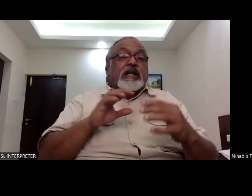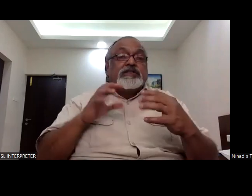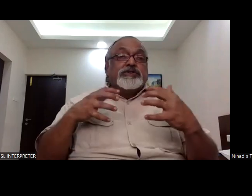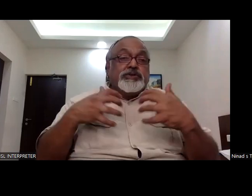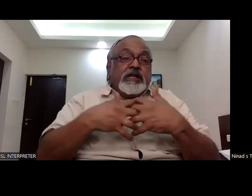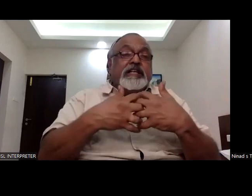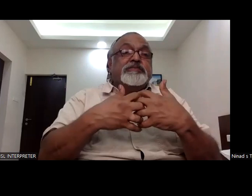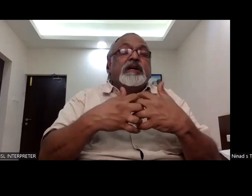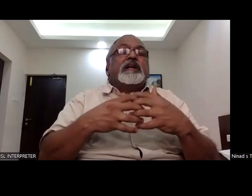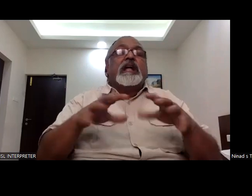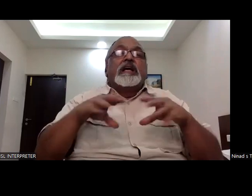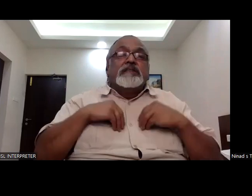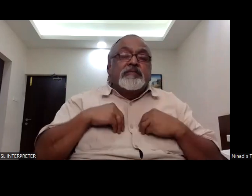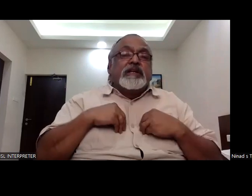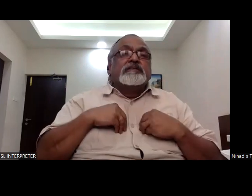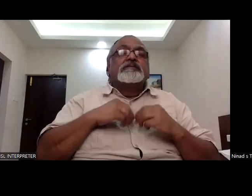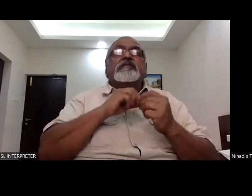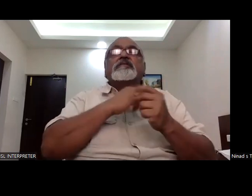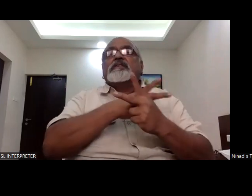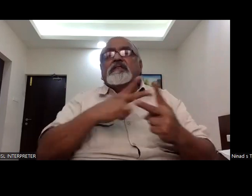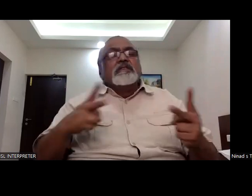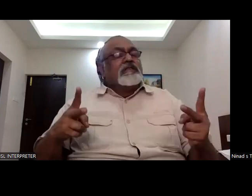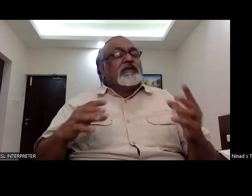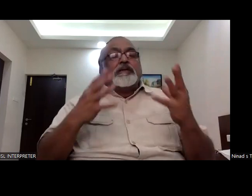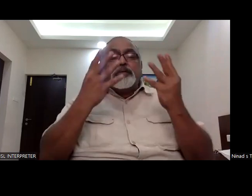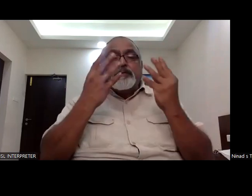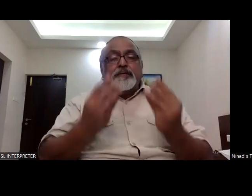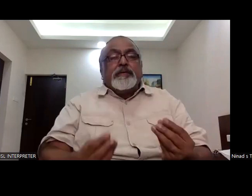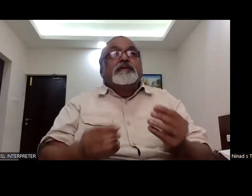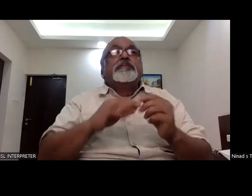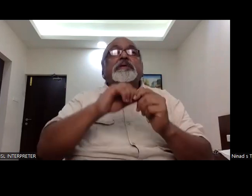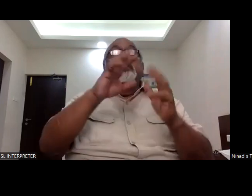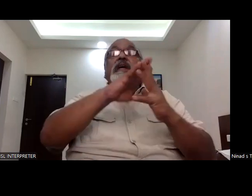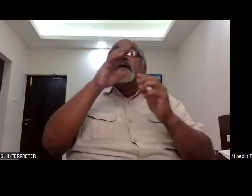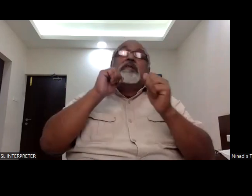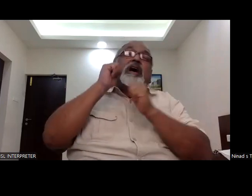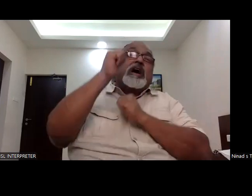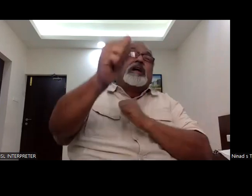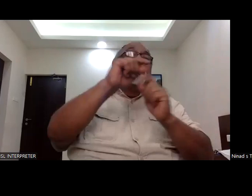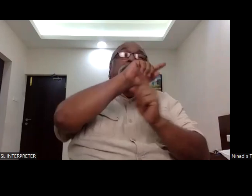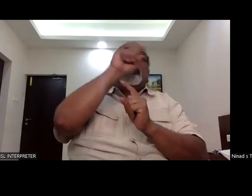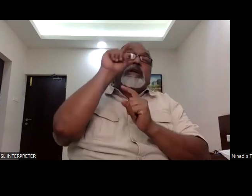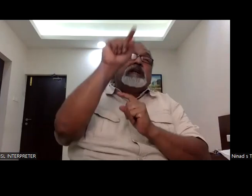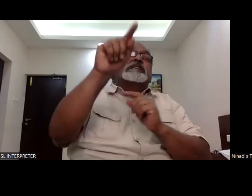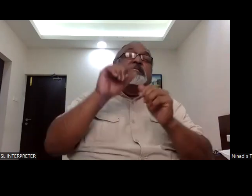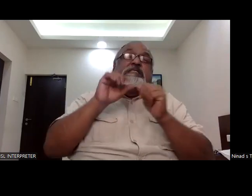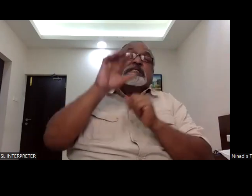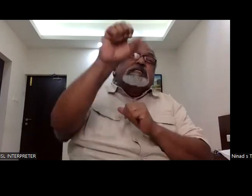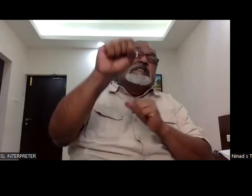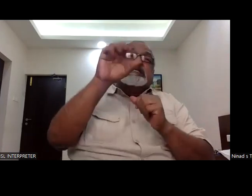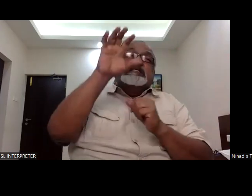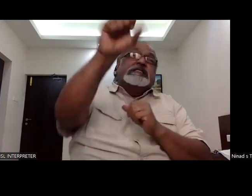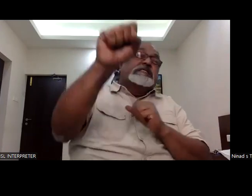acceptance becomes a very long a goal for us to